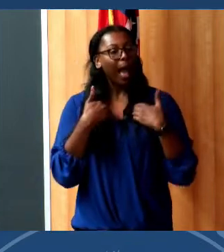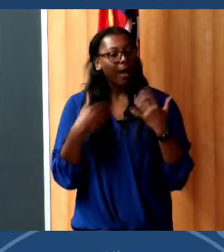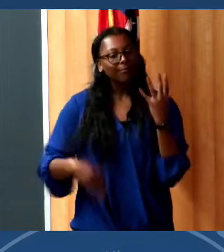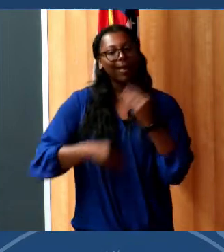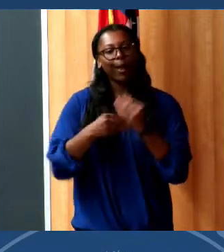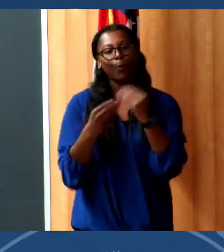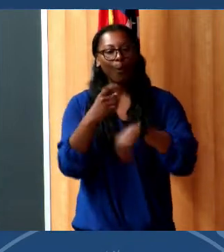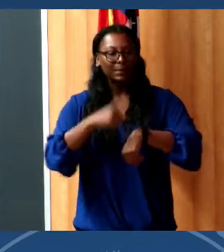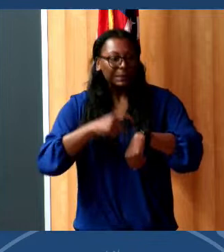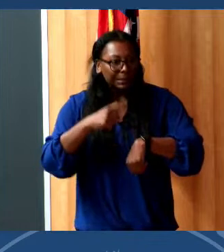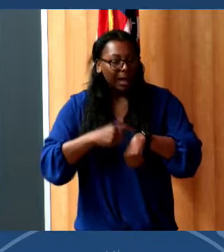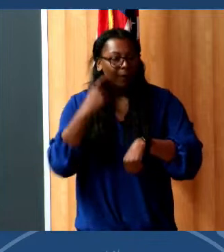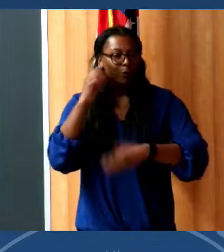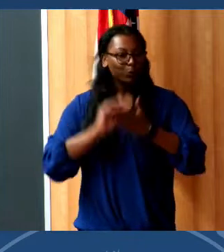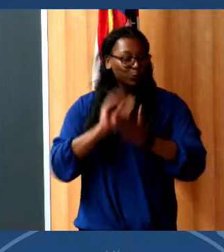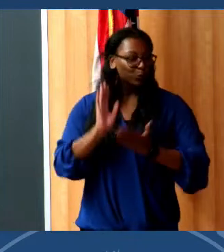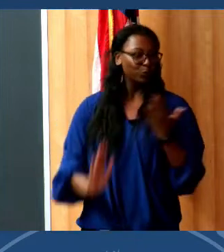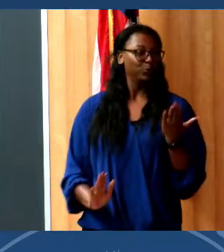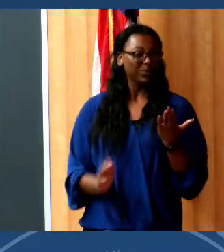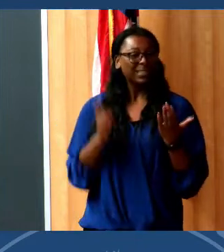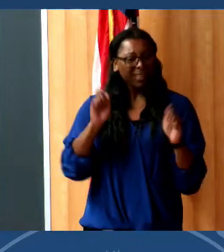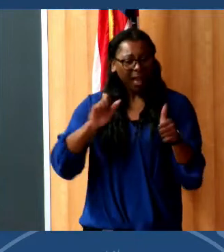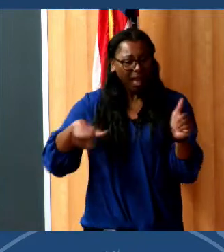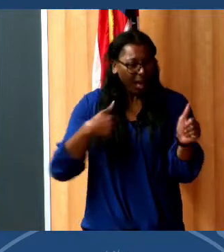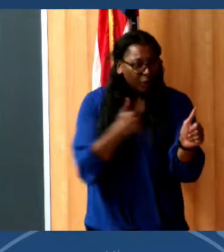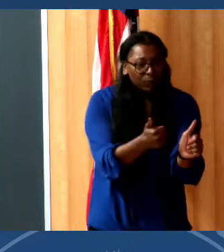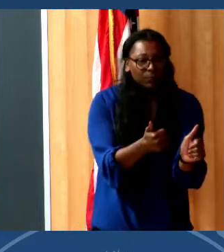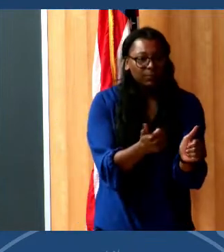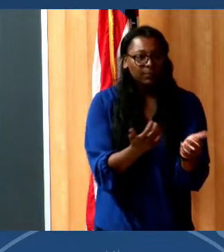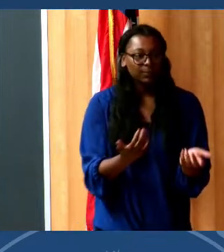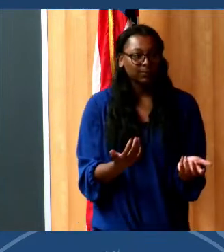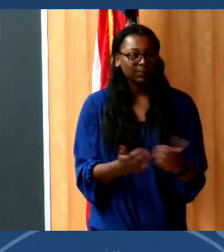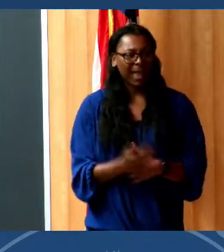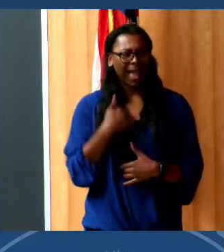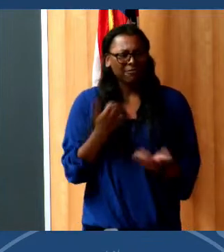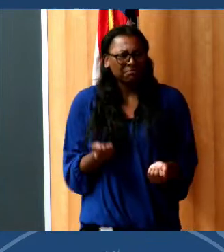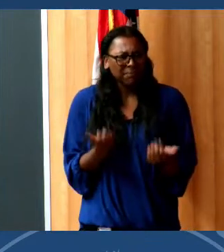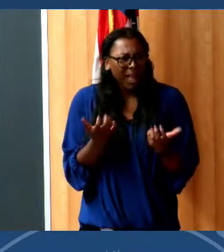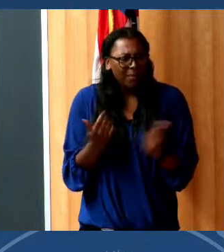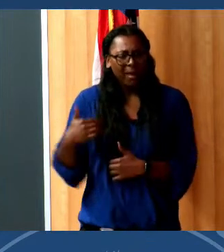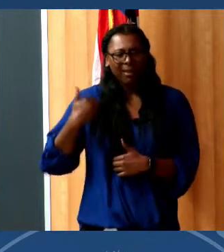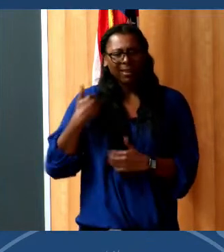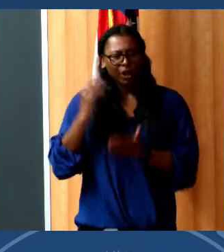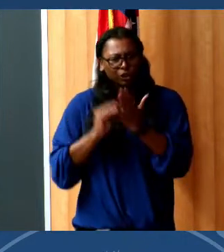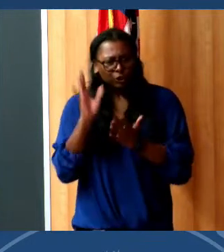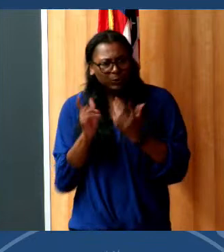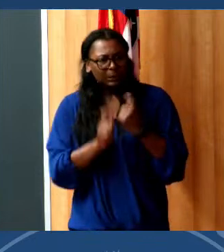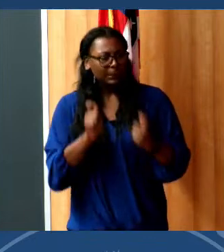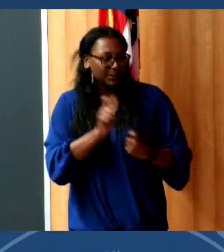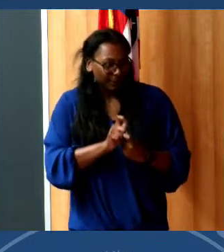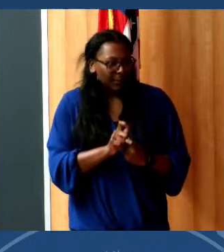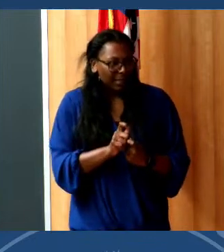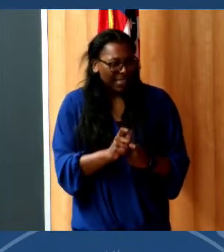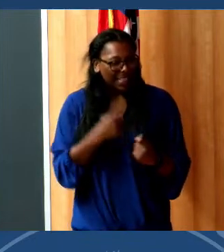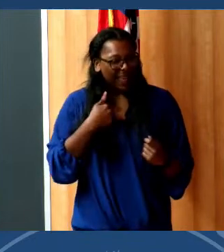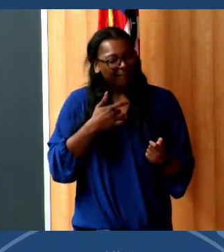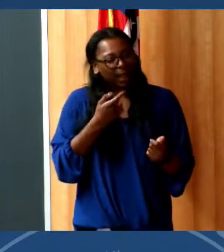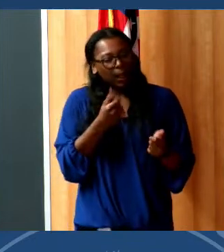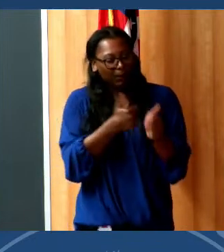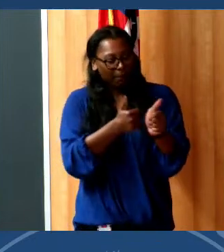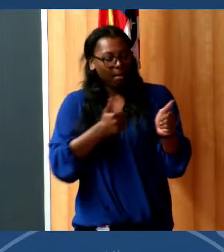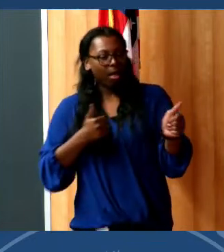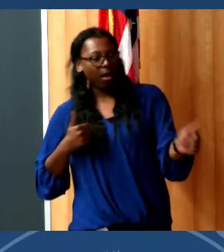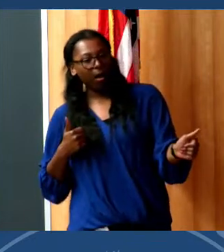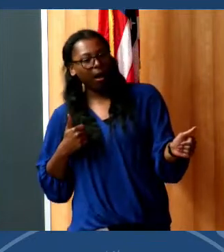time for students so that they can catch up. We have lots of younger students in particular that fell